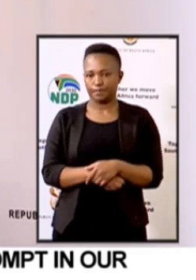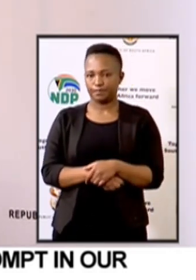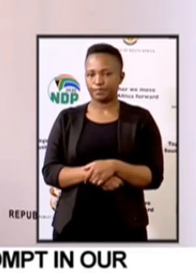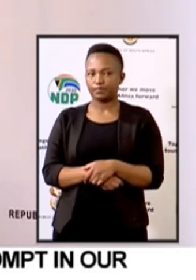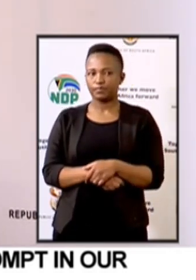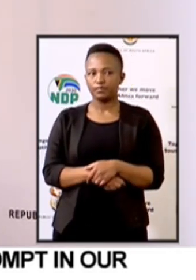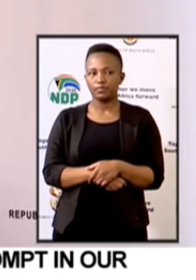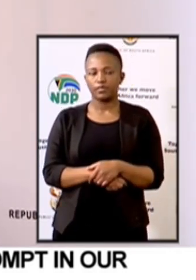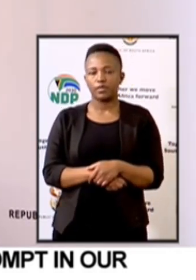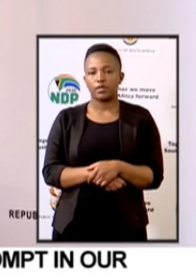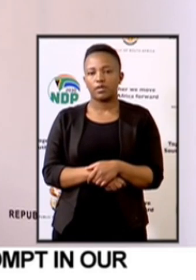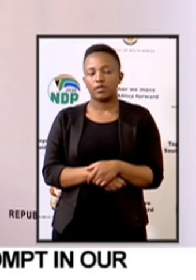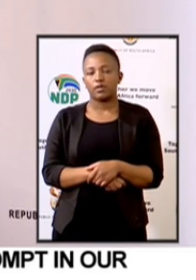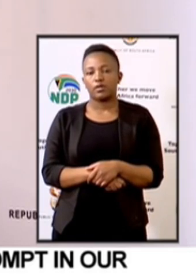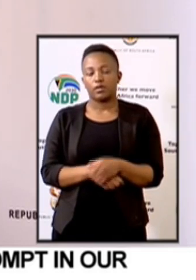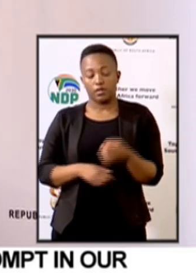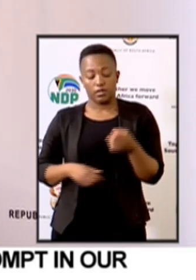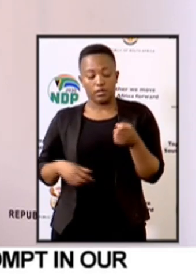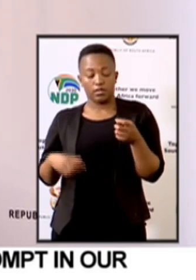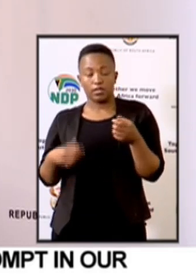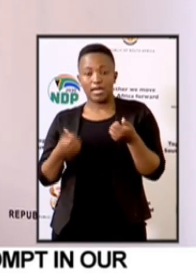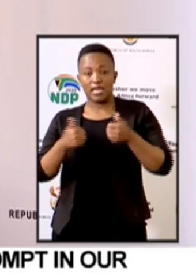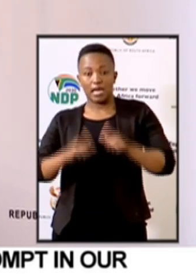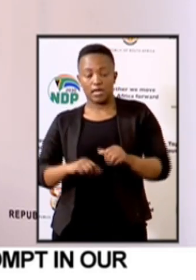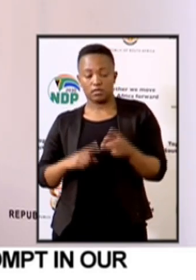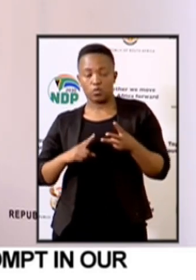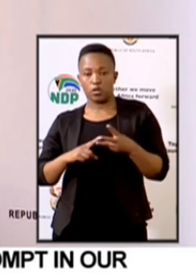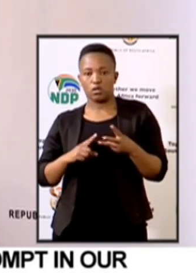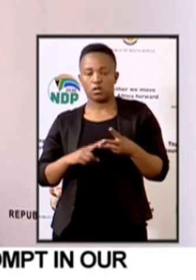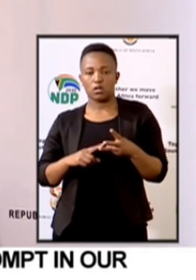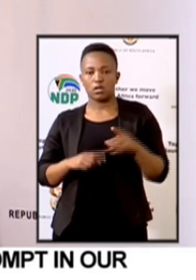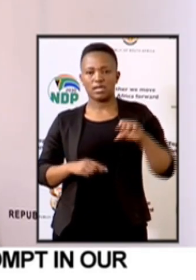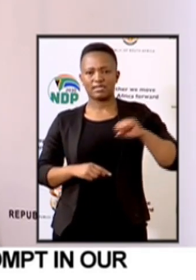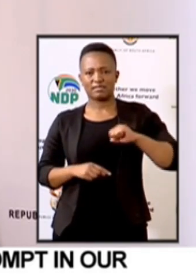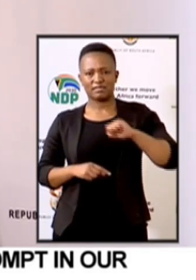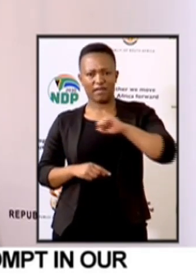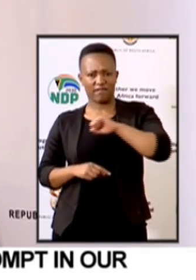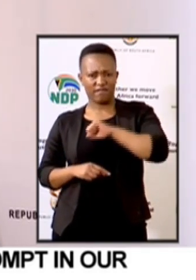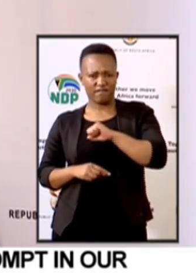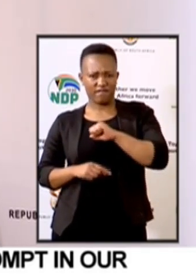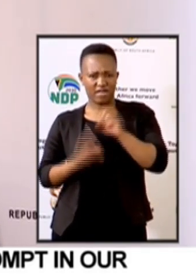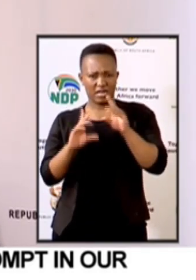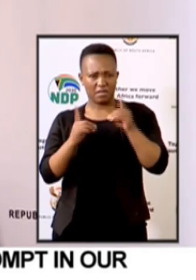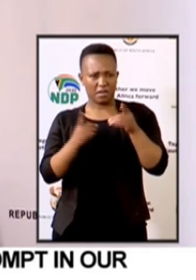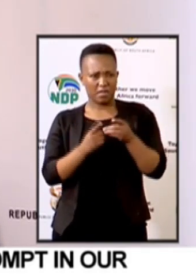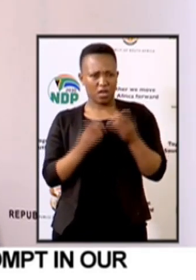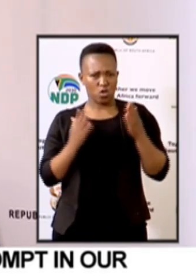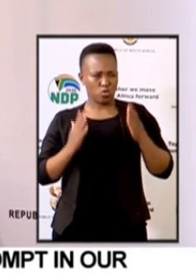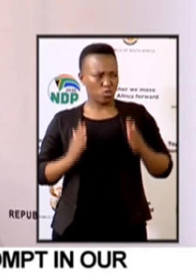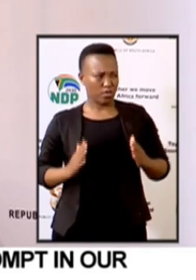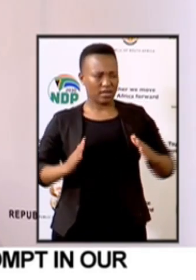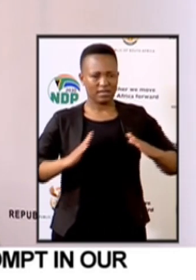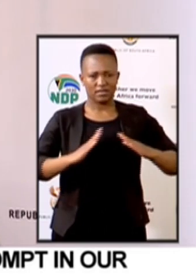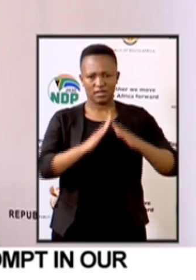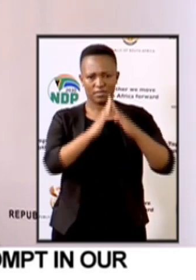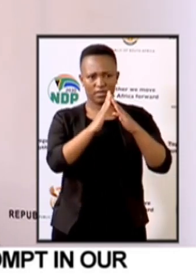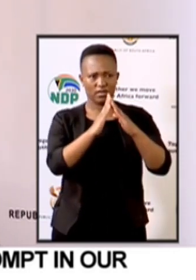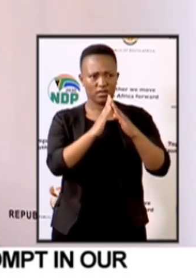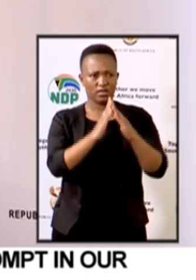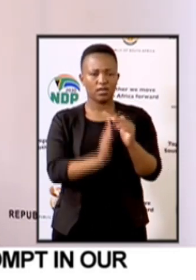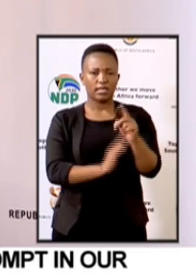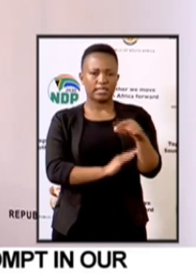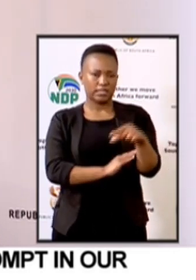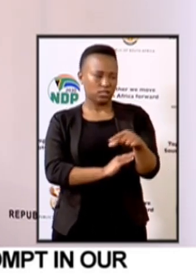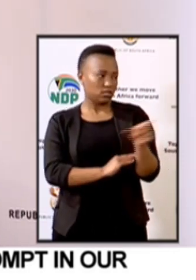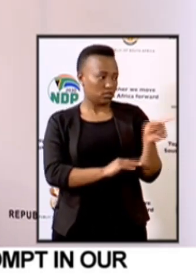The next question was rotation of human settlement. I'll ask DG to look at